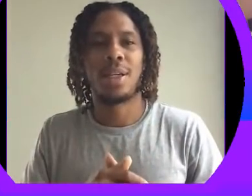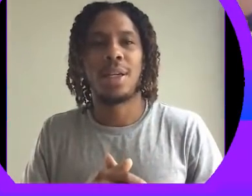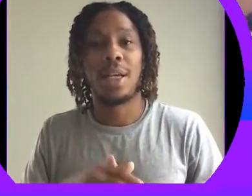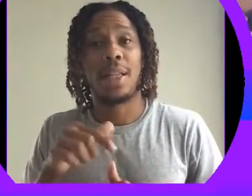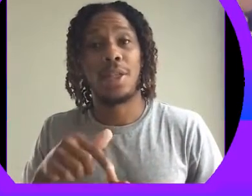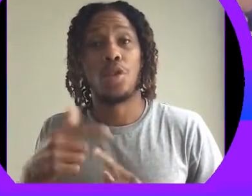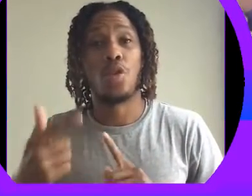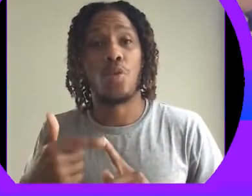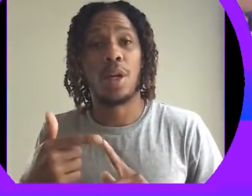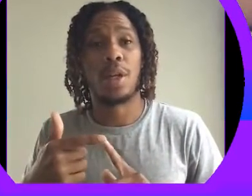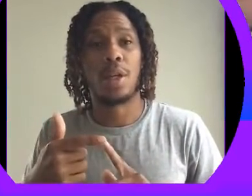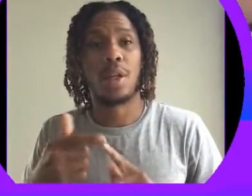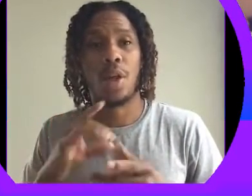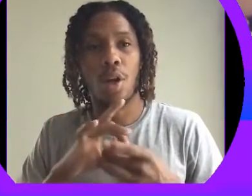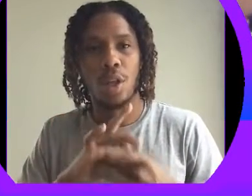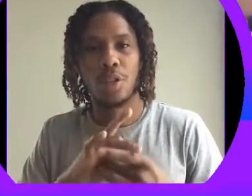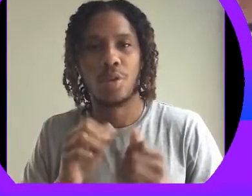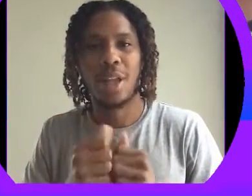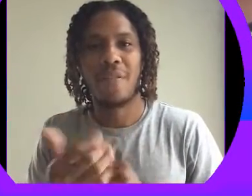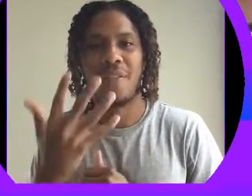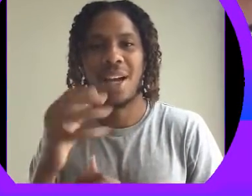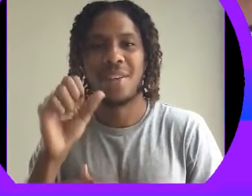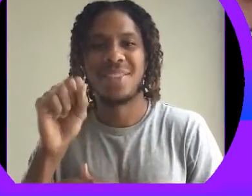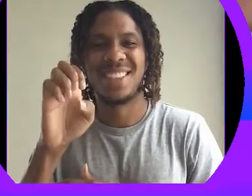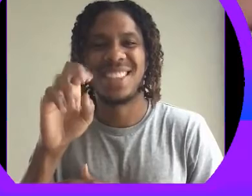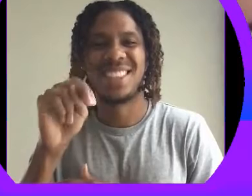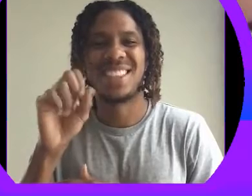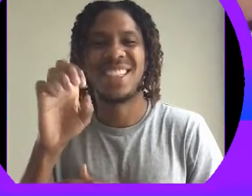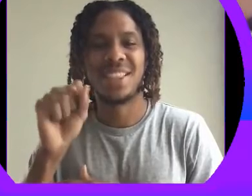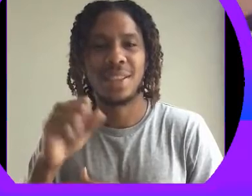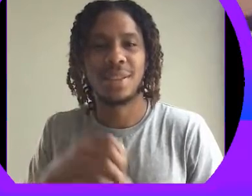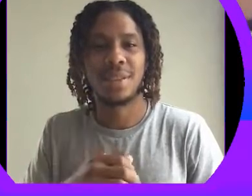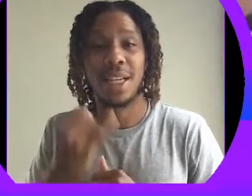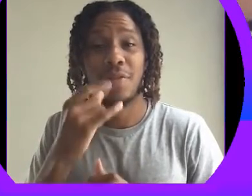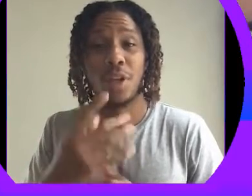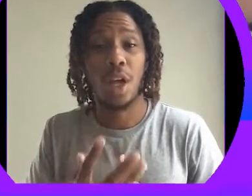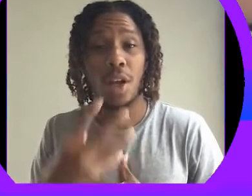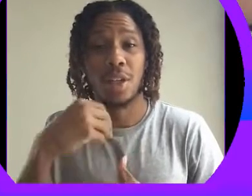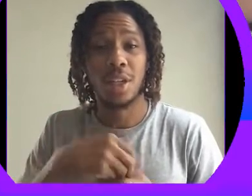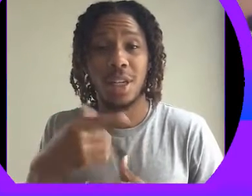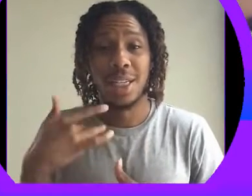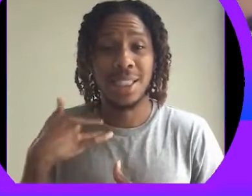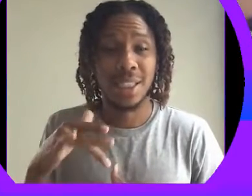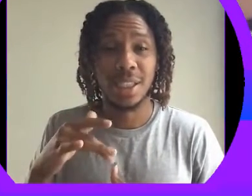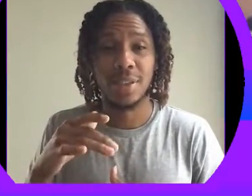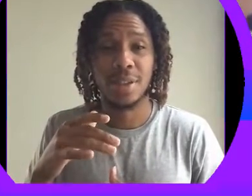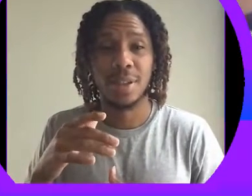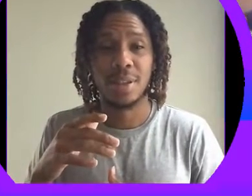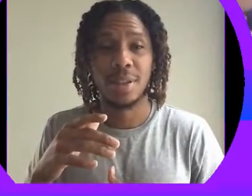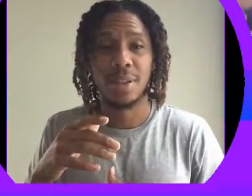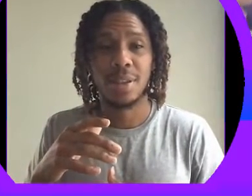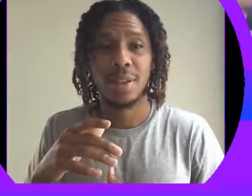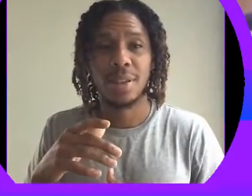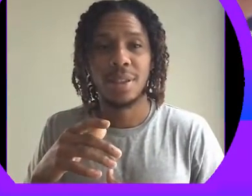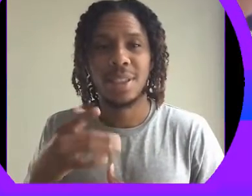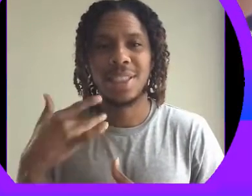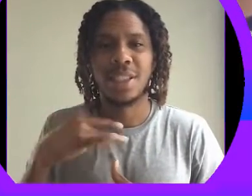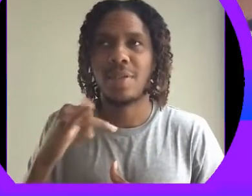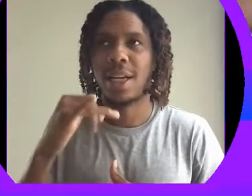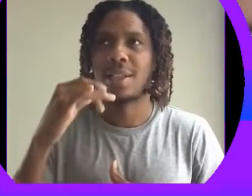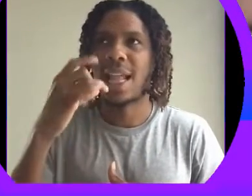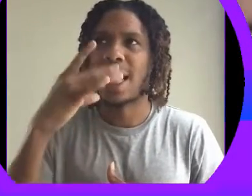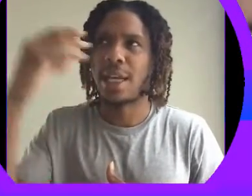things, our relationship with our 5 senses. If you are autistic and you have a sensitivity to